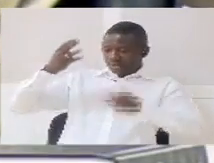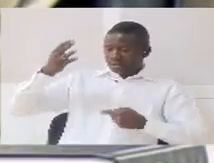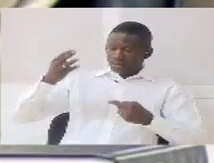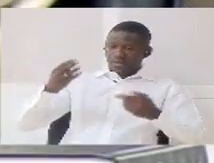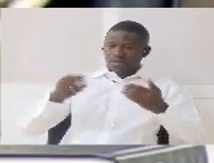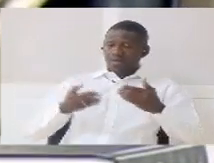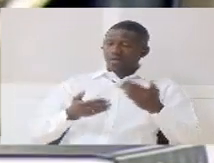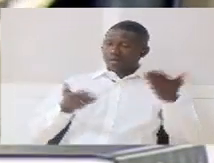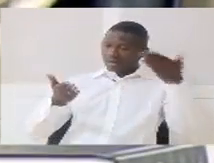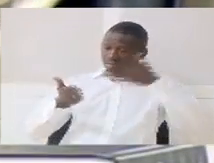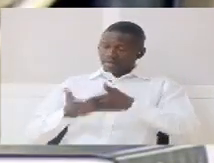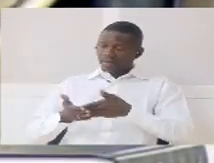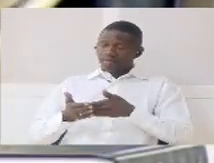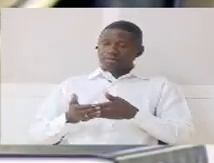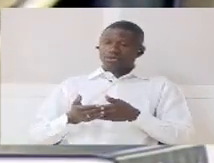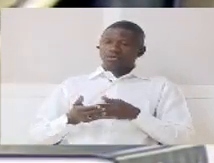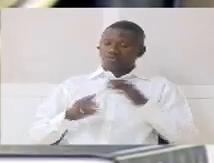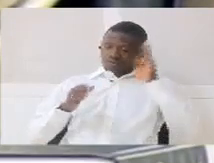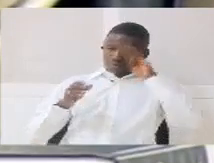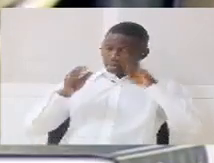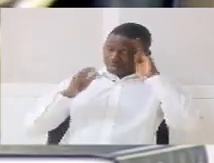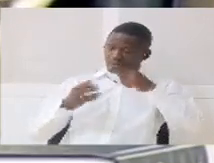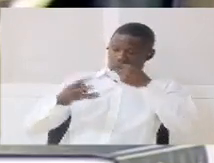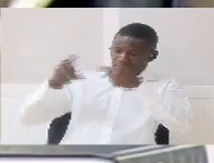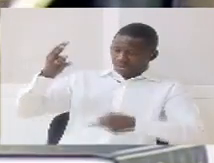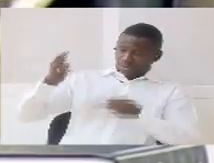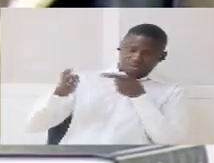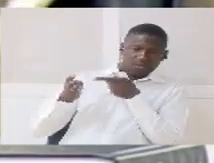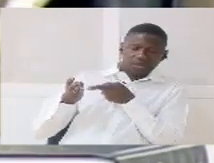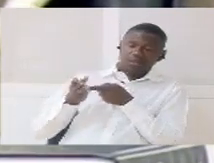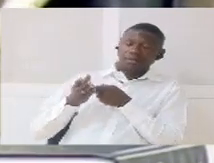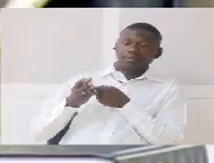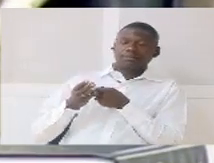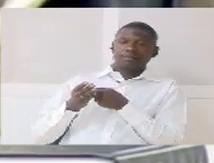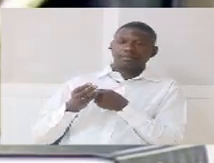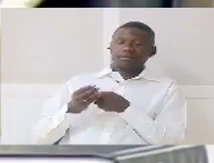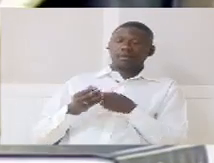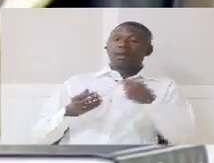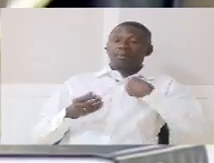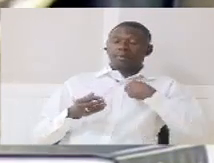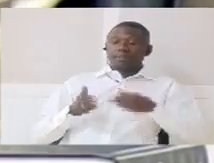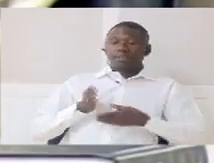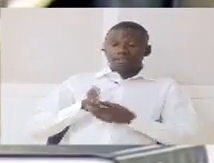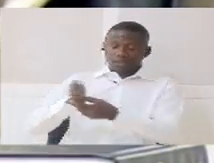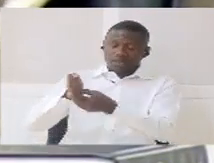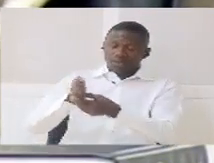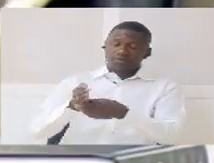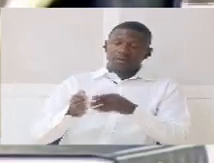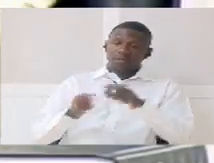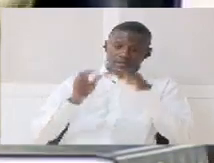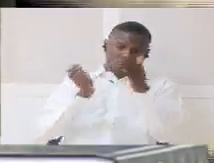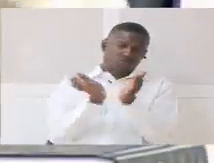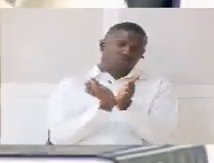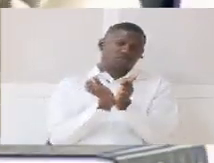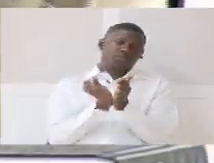when the final list came. Okay, pardon. For people who are to be pardoned. The head of that unit. I was heading the unit.